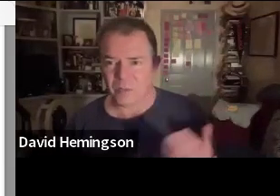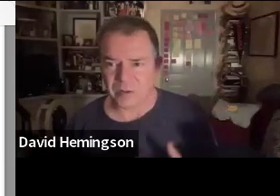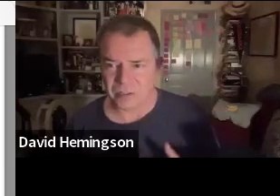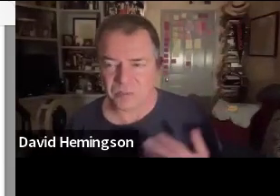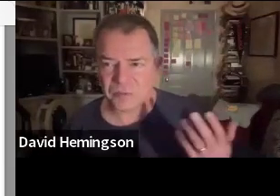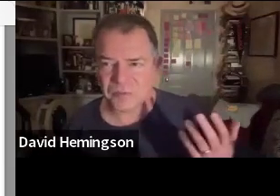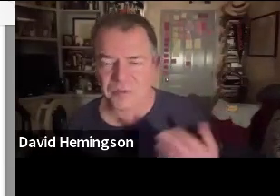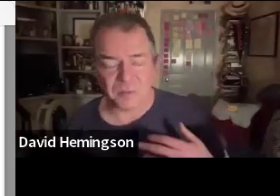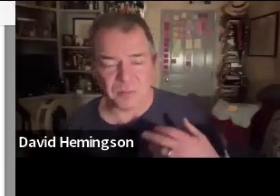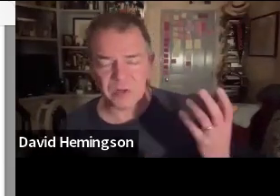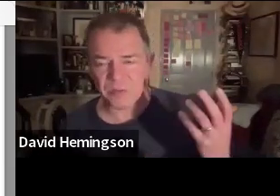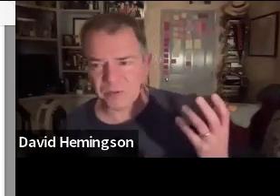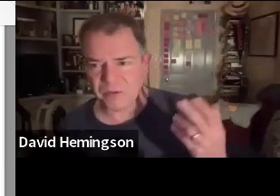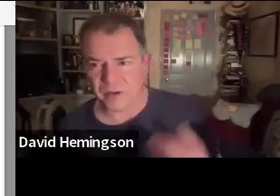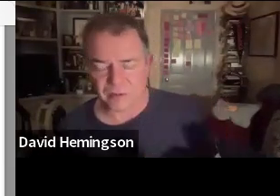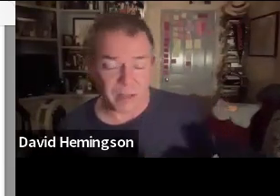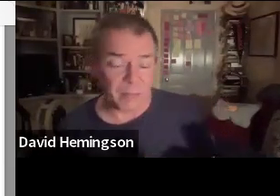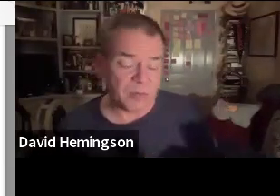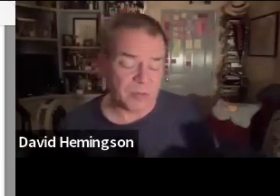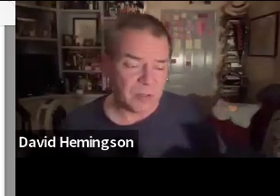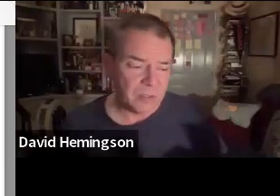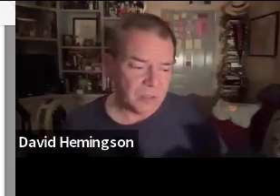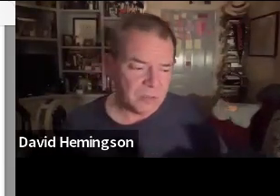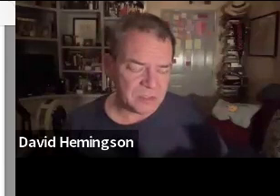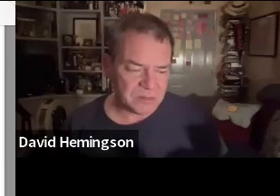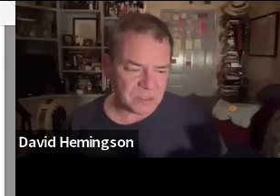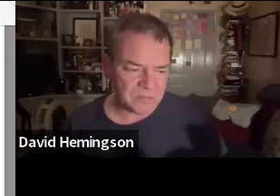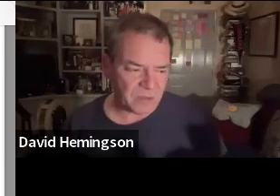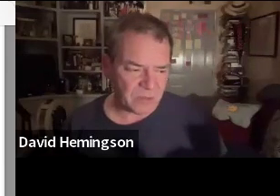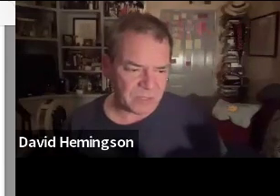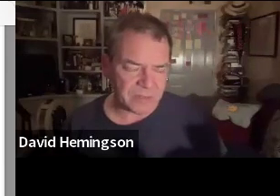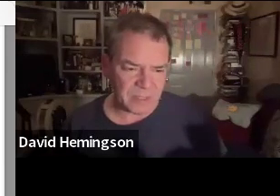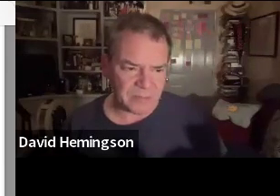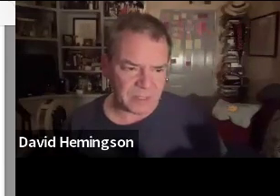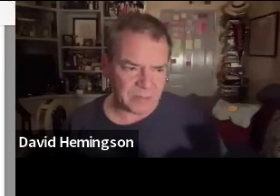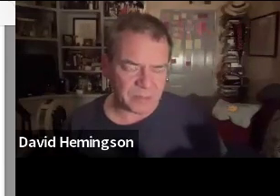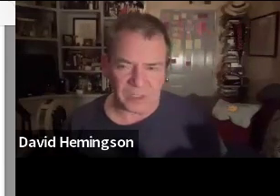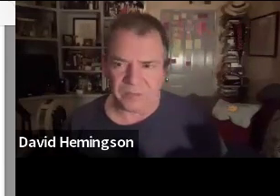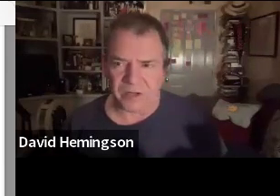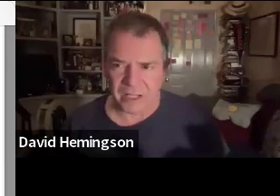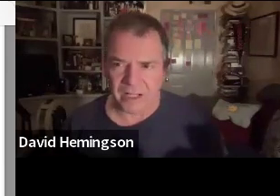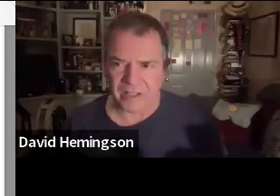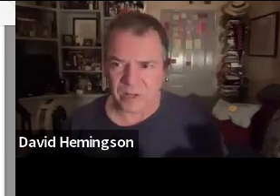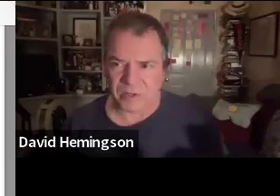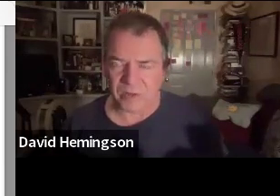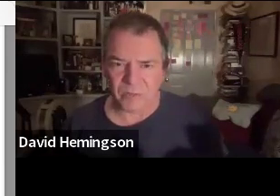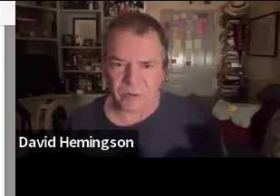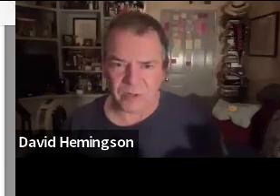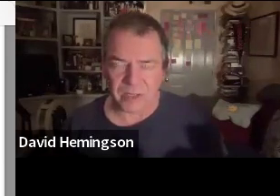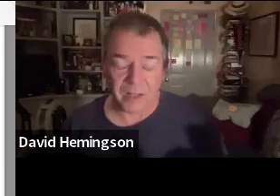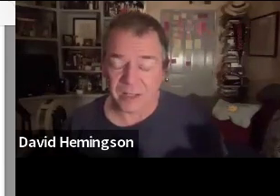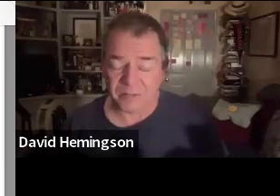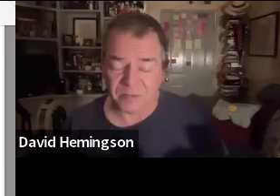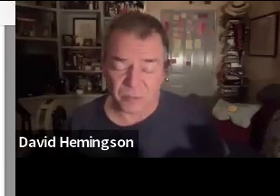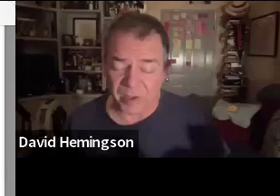out of nowhere, has just proven himself to be born to be a film actor. In that moment, just felt like there was love there, and that's what I was going for,